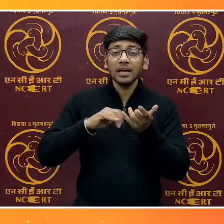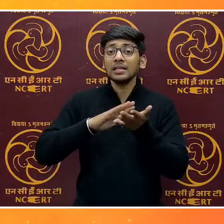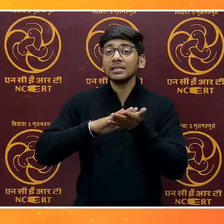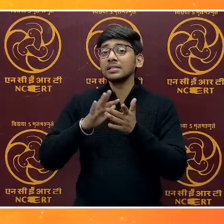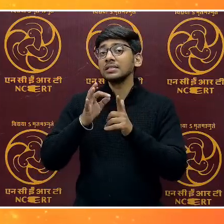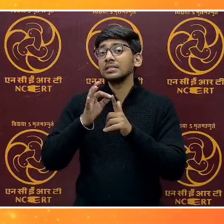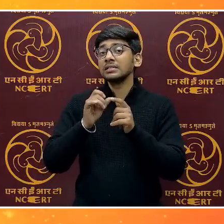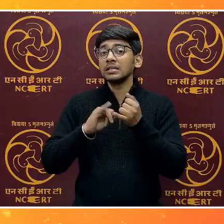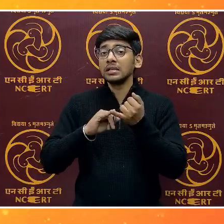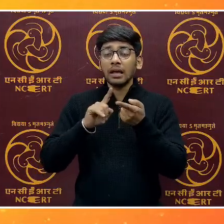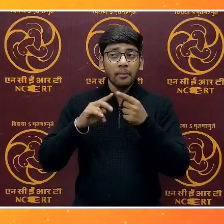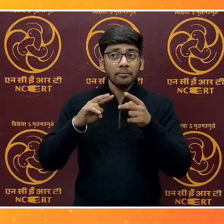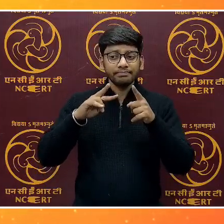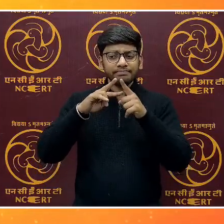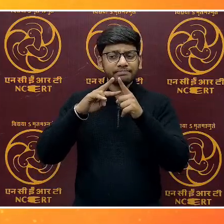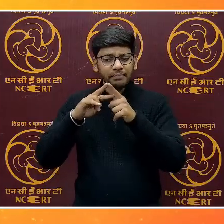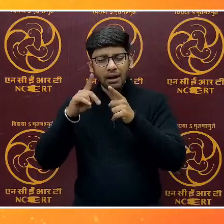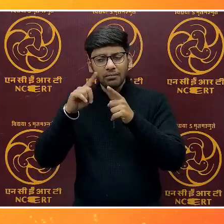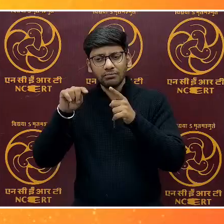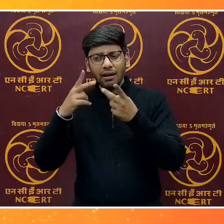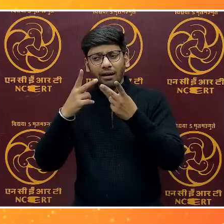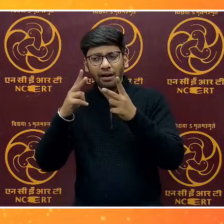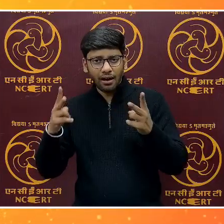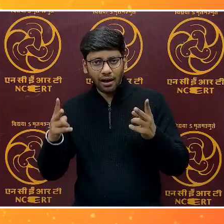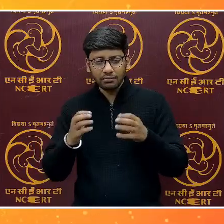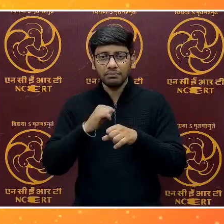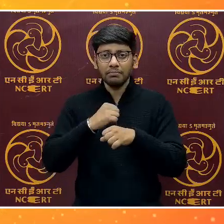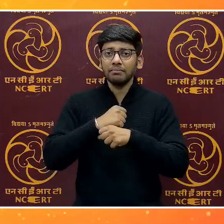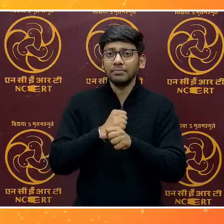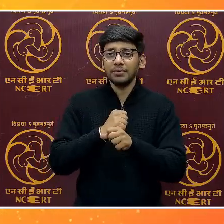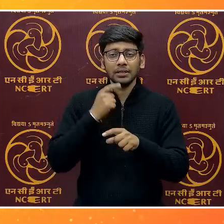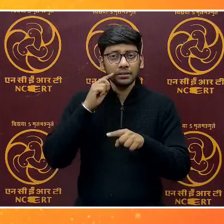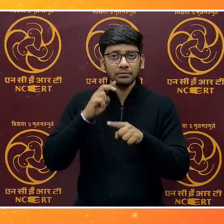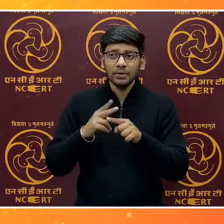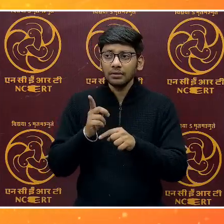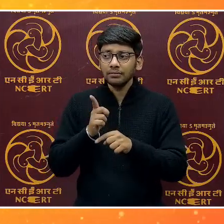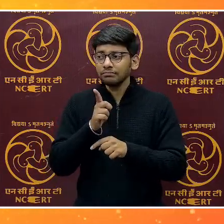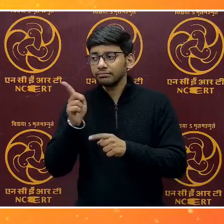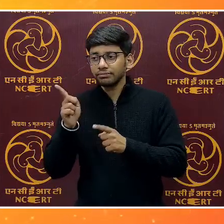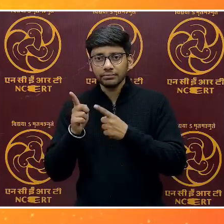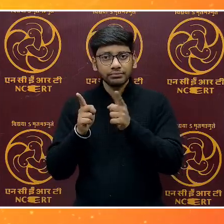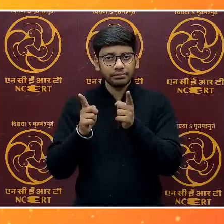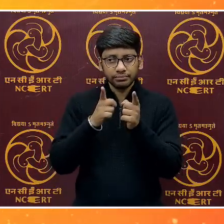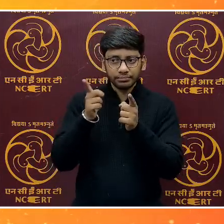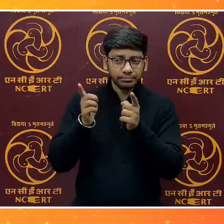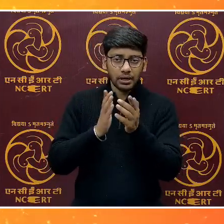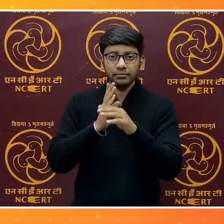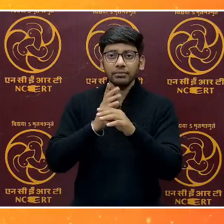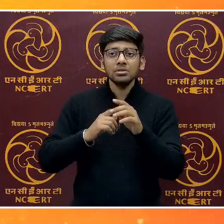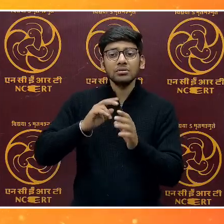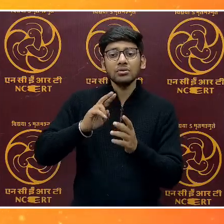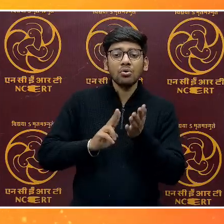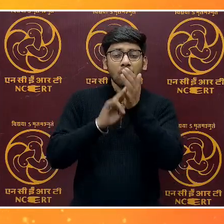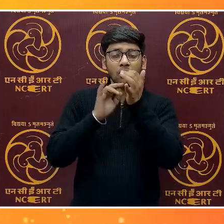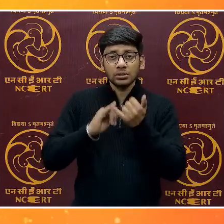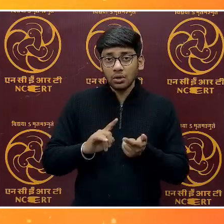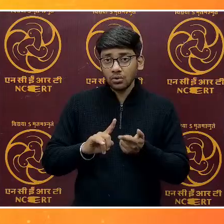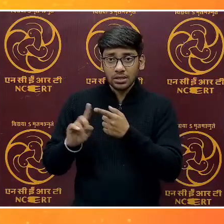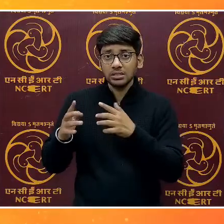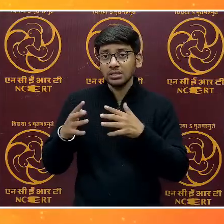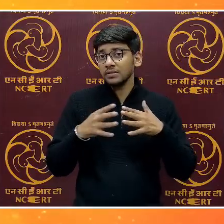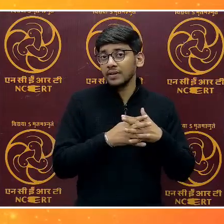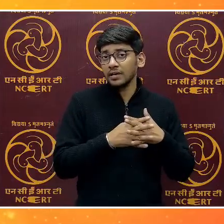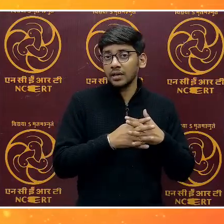or wanderers used to identify which direction they are moving into. Right. For example, a very